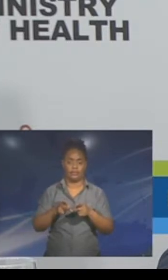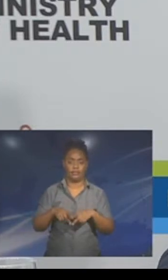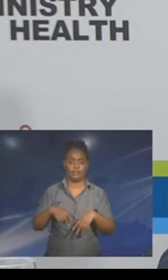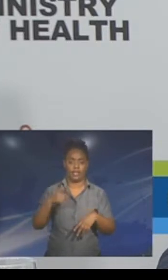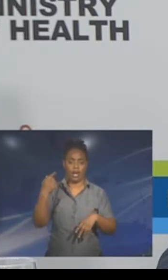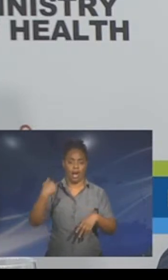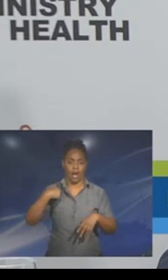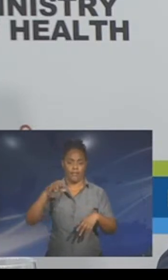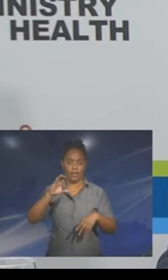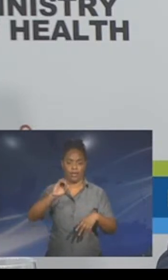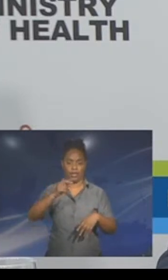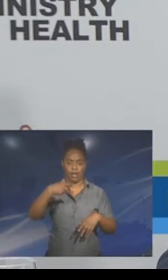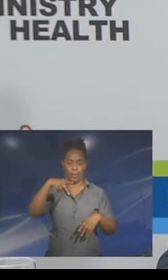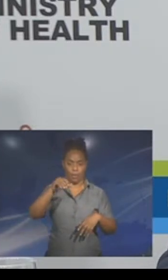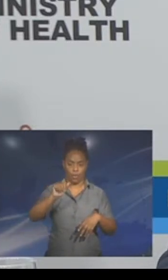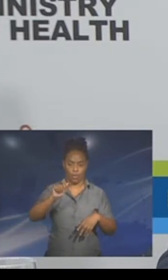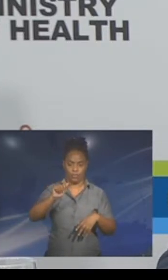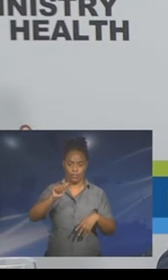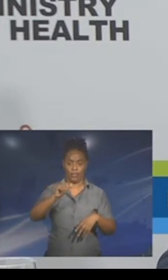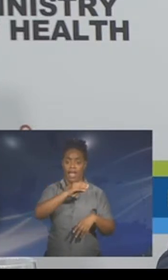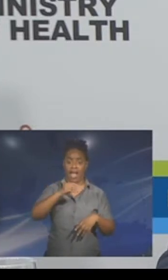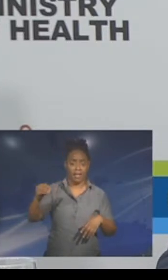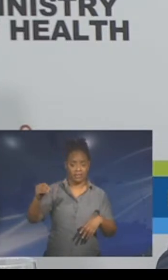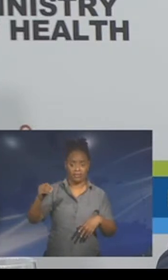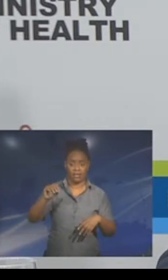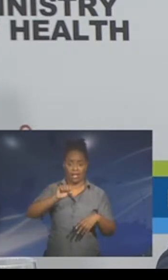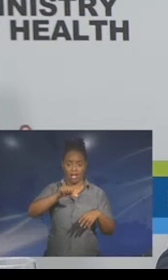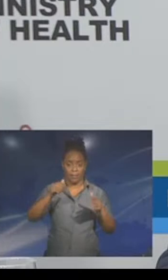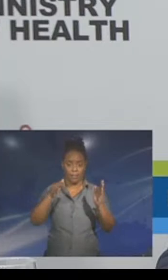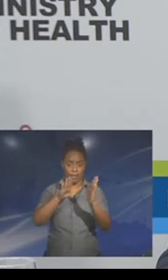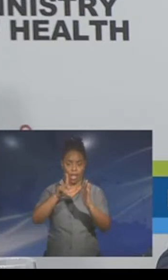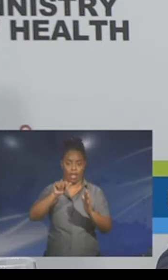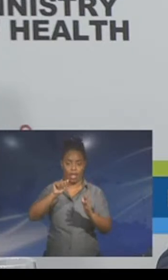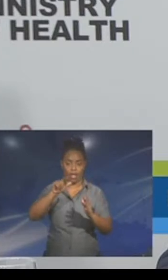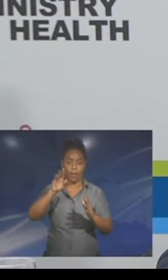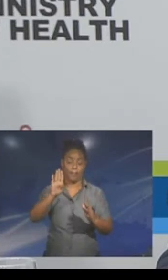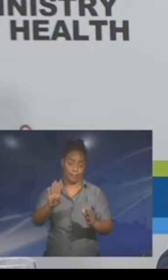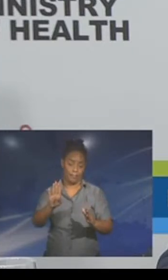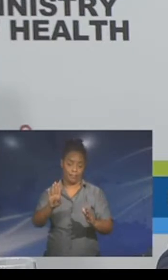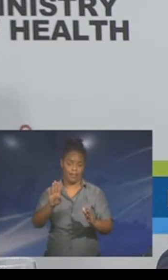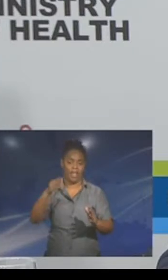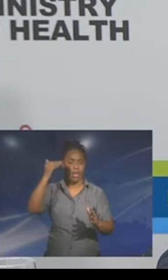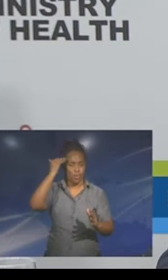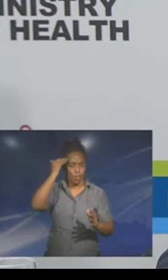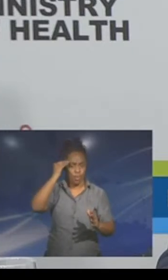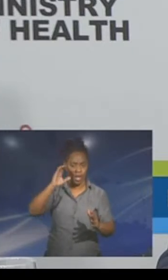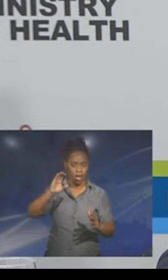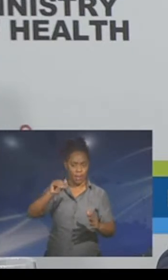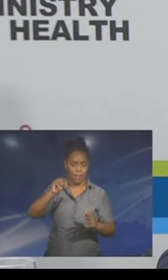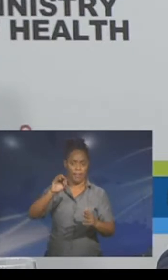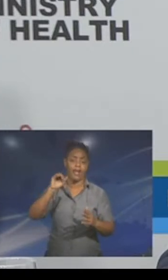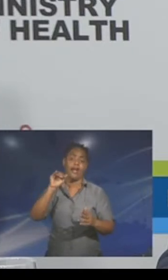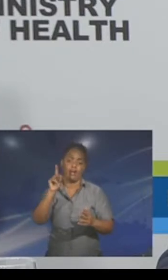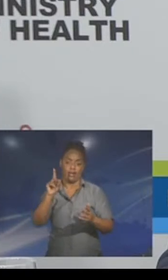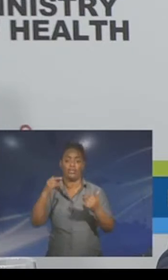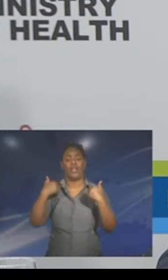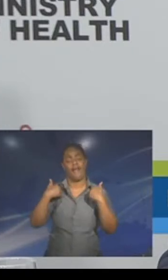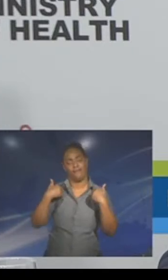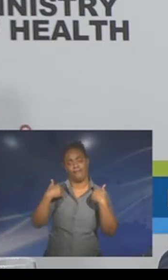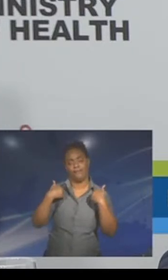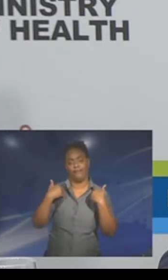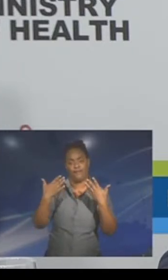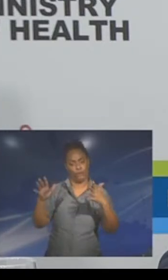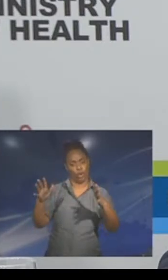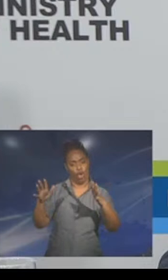I think every member of the media would have this. So we are as